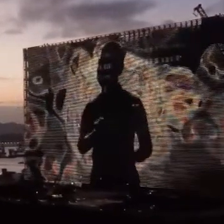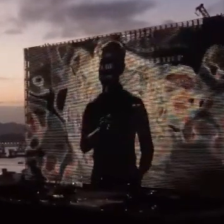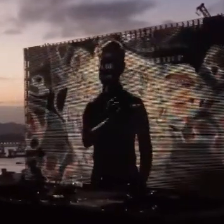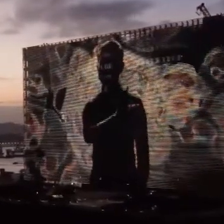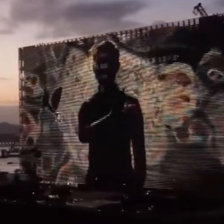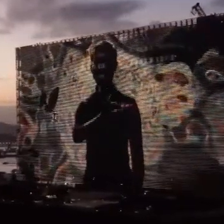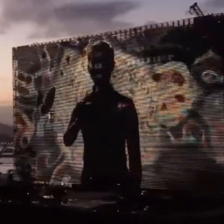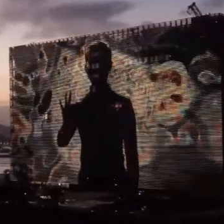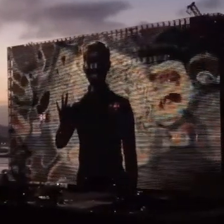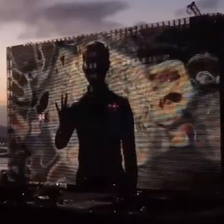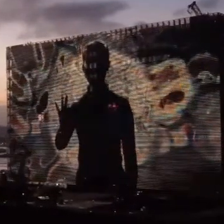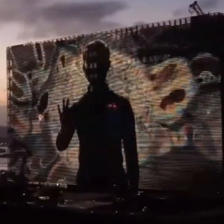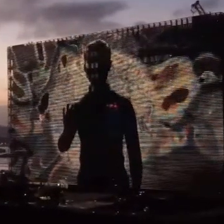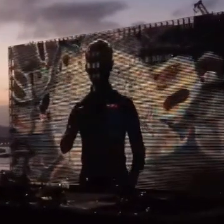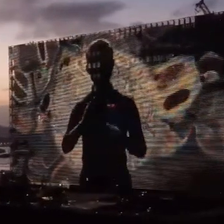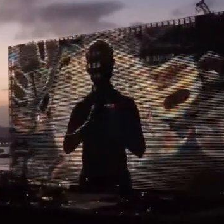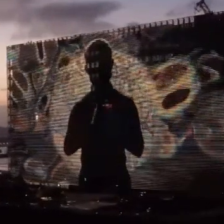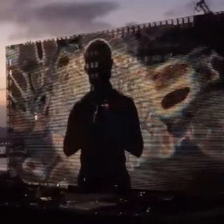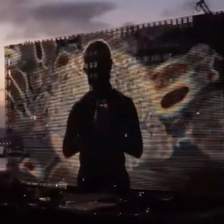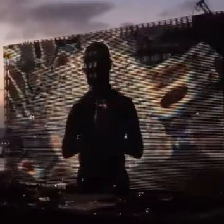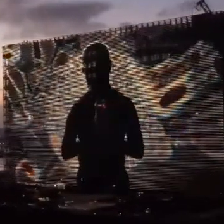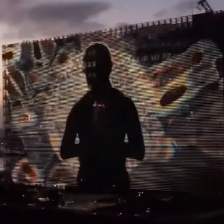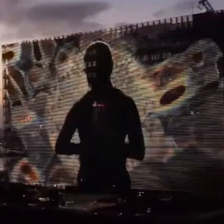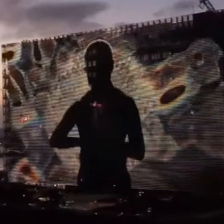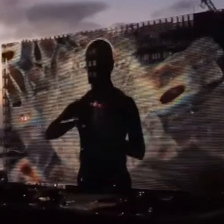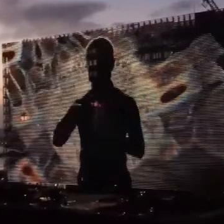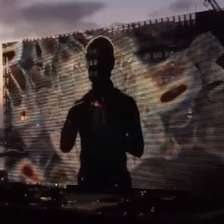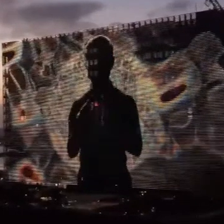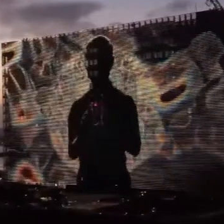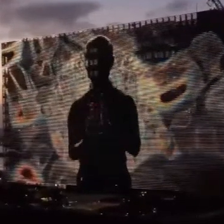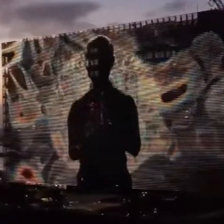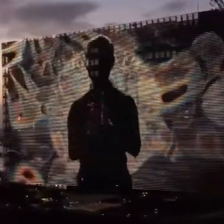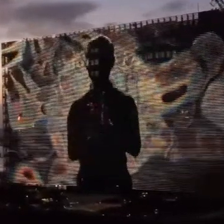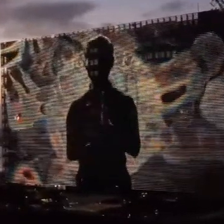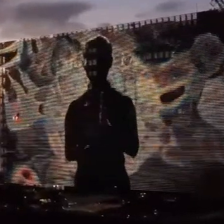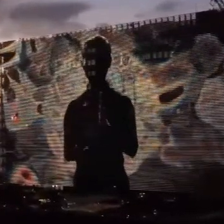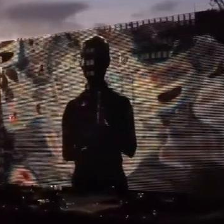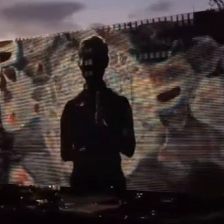a transformational force, in the same way that the